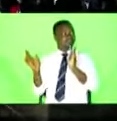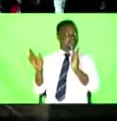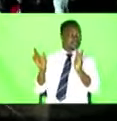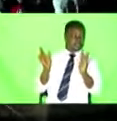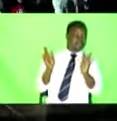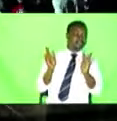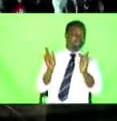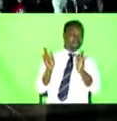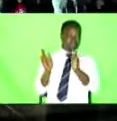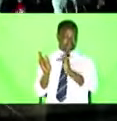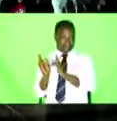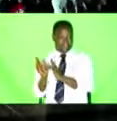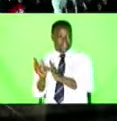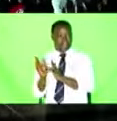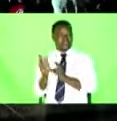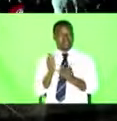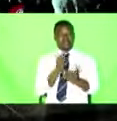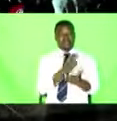Jesus.